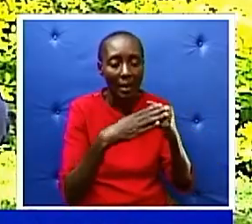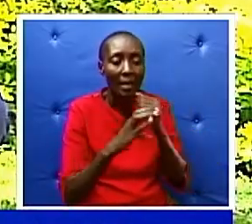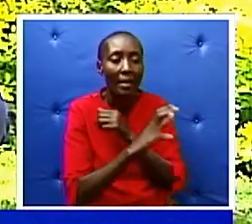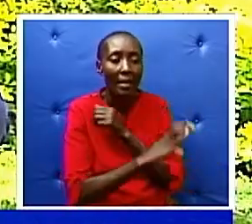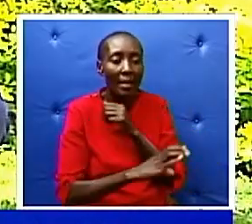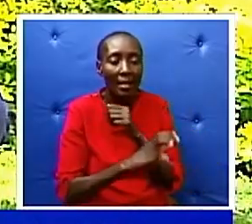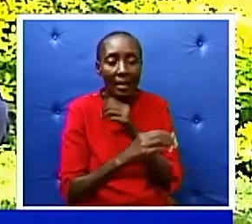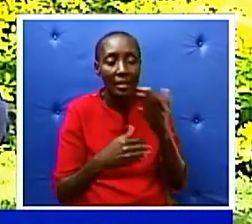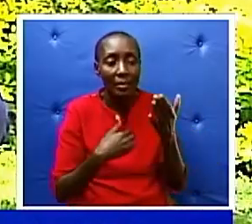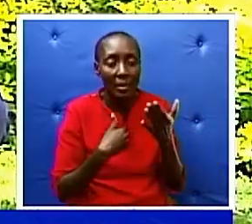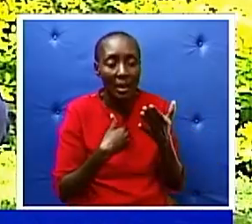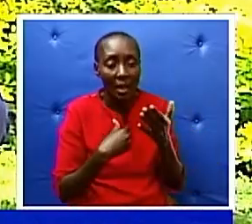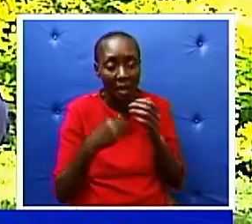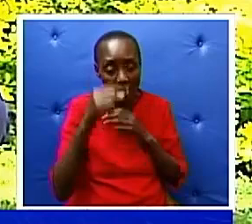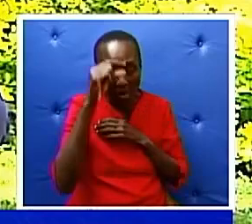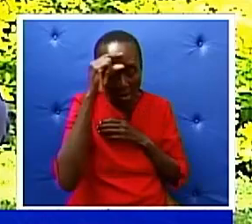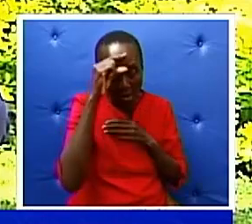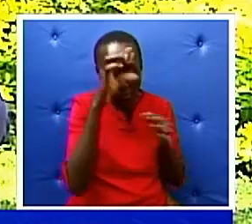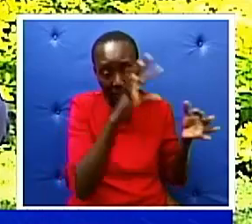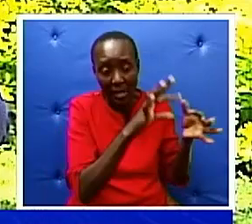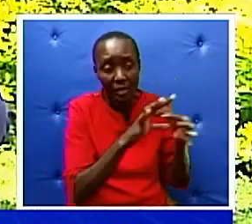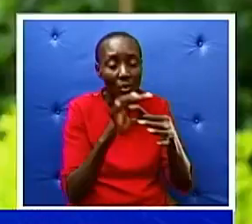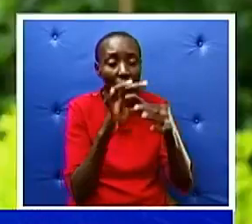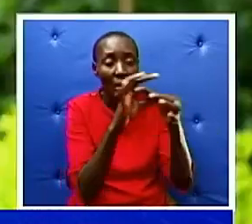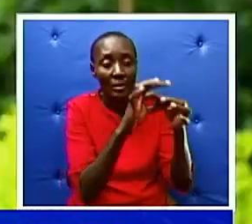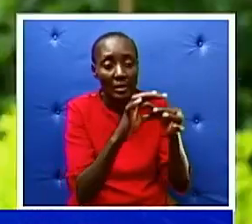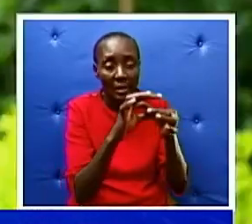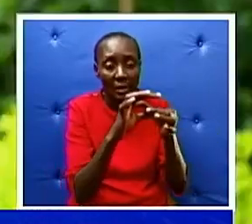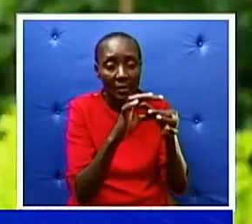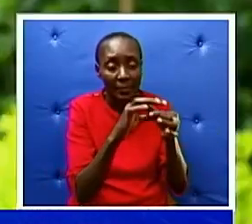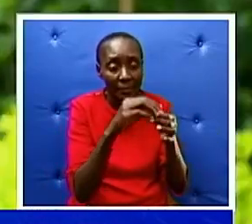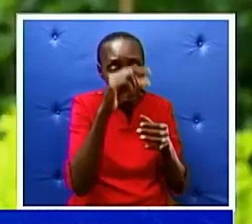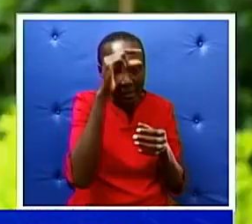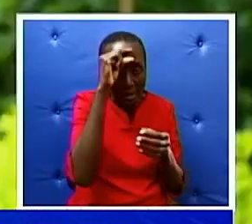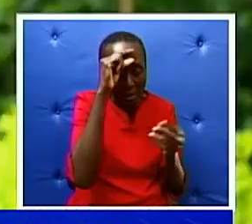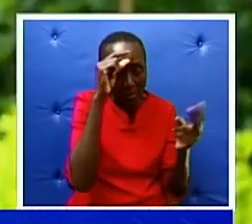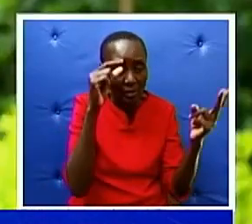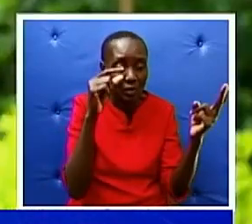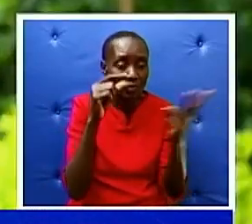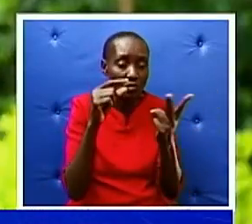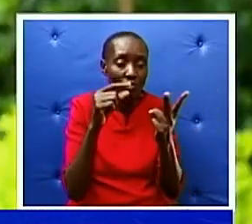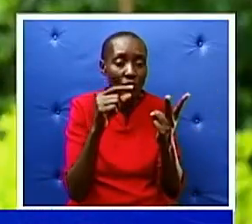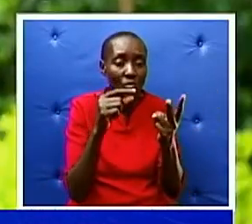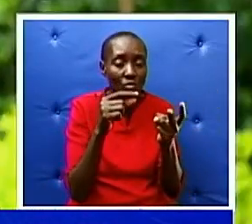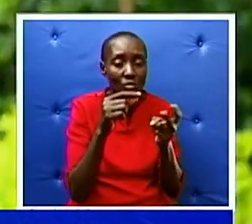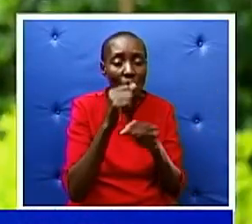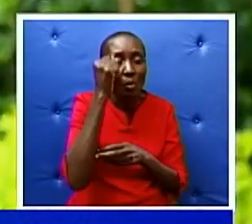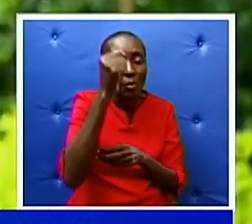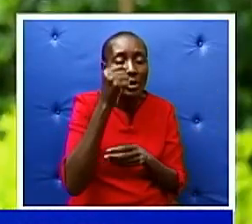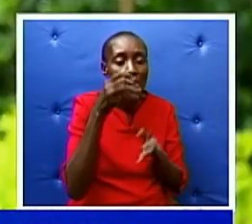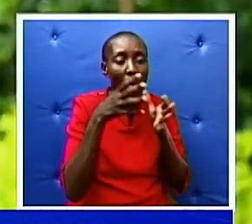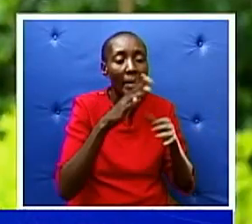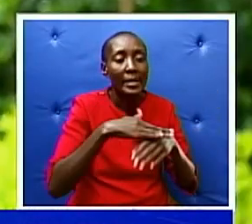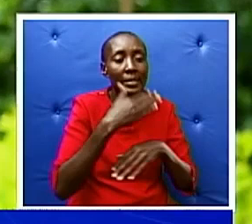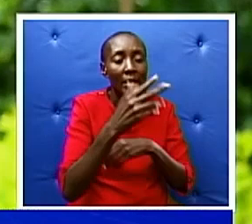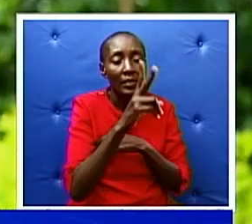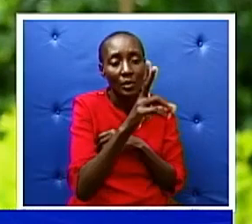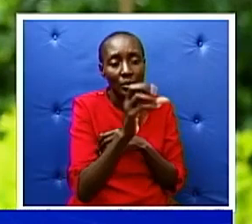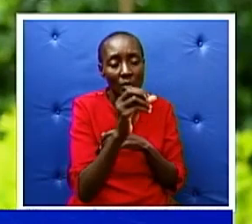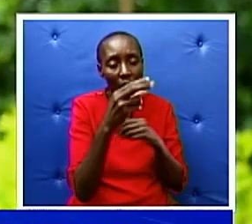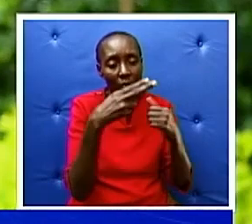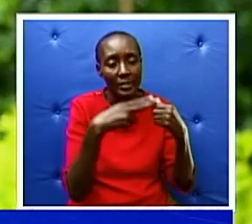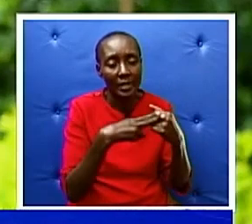grand coalition government passe. It was a government of both political parties after 2007. And